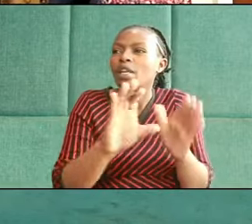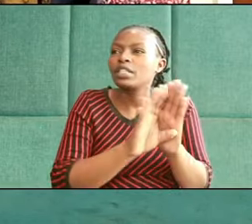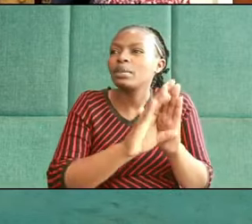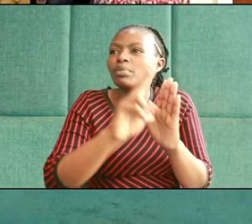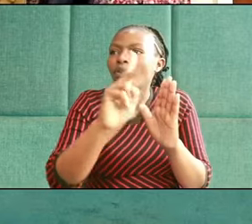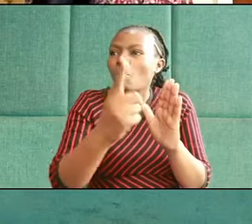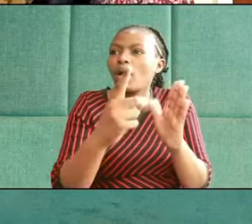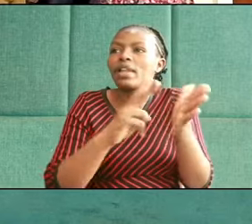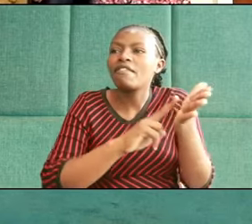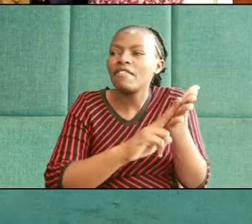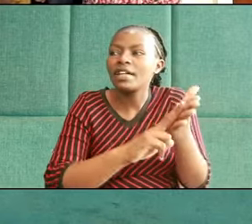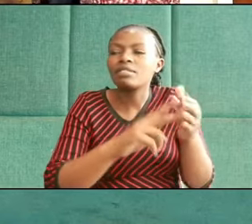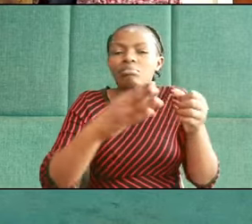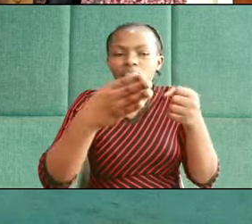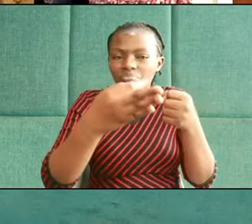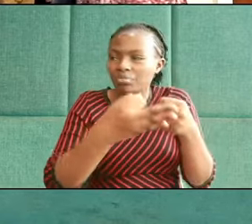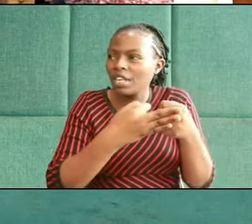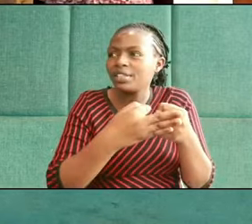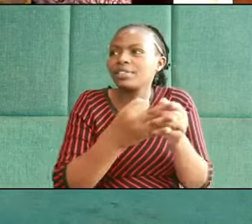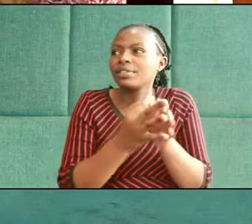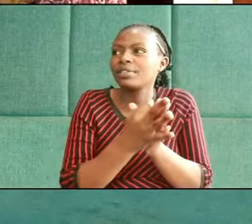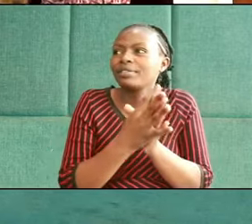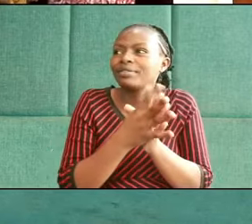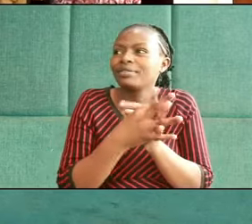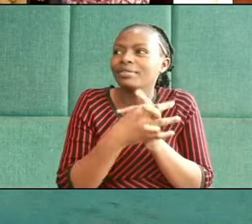The microphone is not loud.